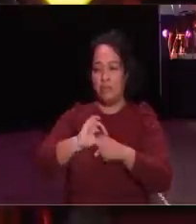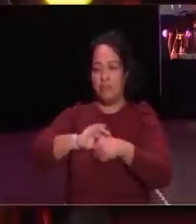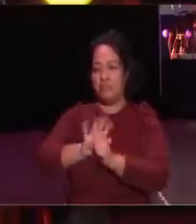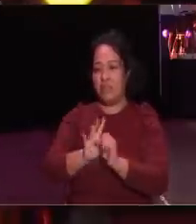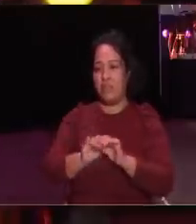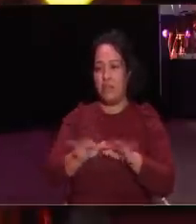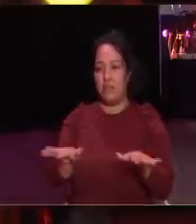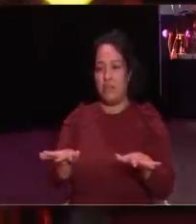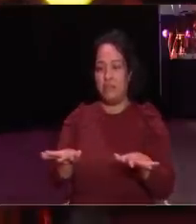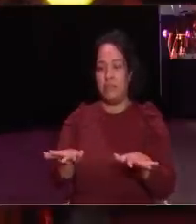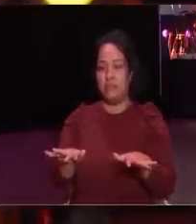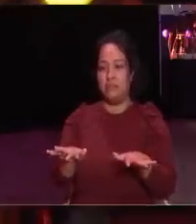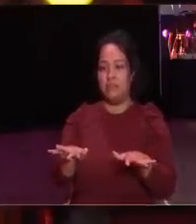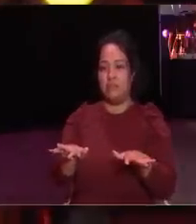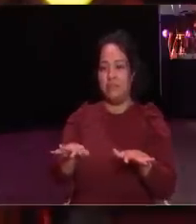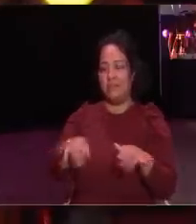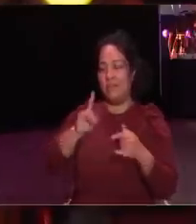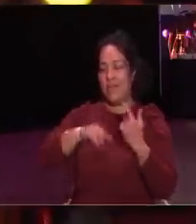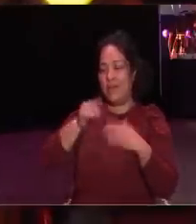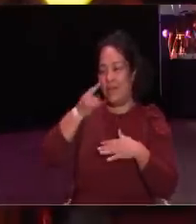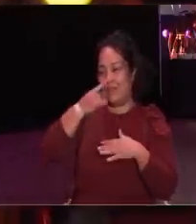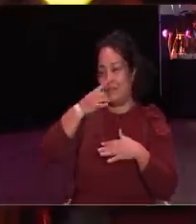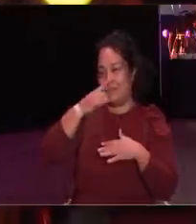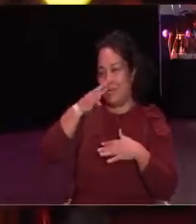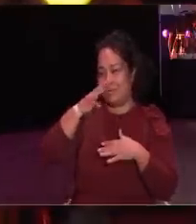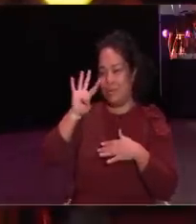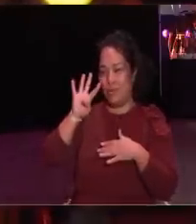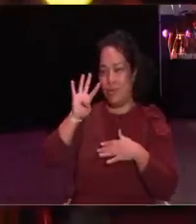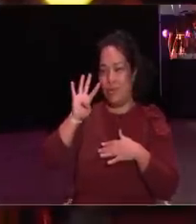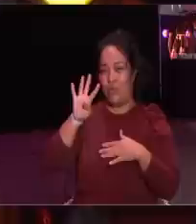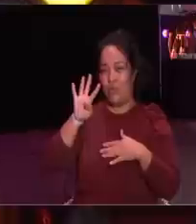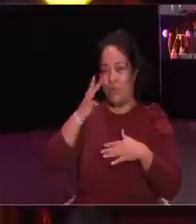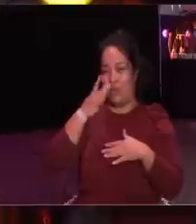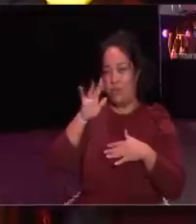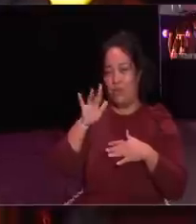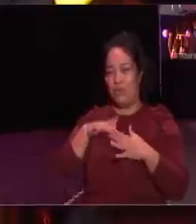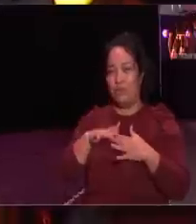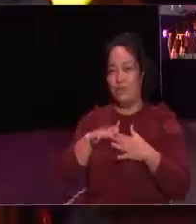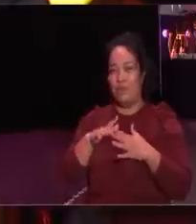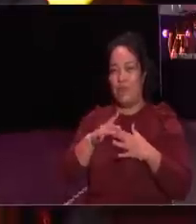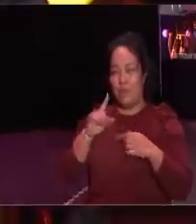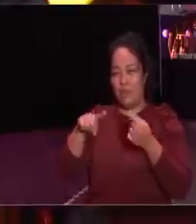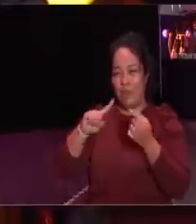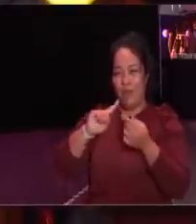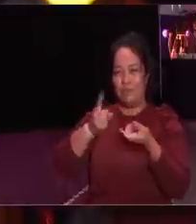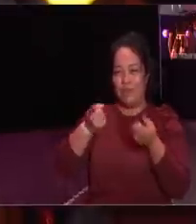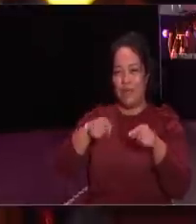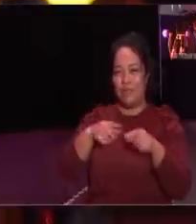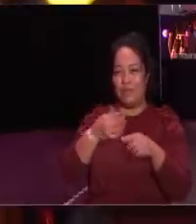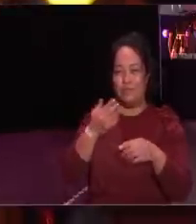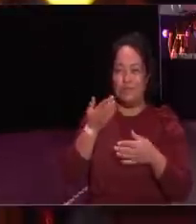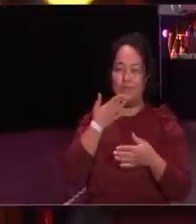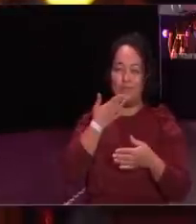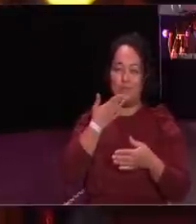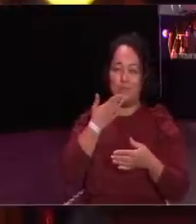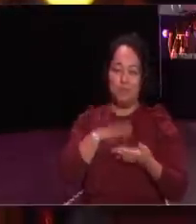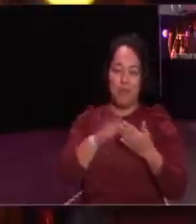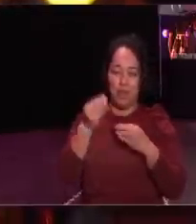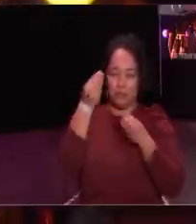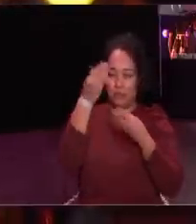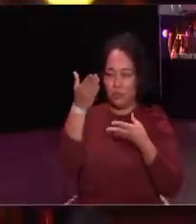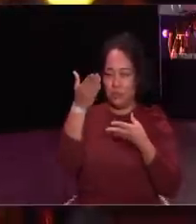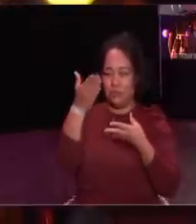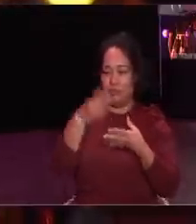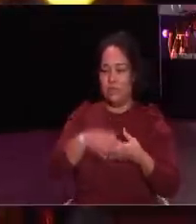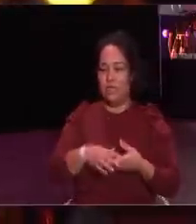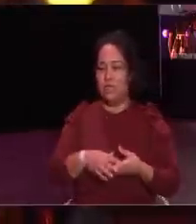que ha pasado. We cannot ignore what has happened. No podemos ignorar las malas noticias. We cannot ignore the bad news. Yo sé que esto nos